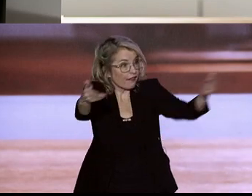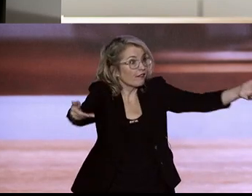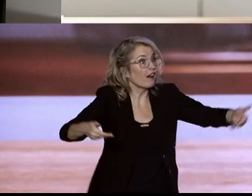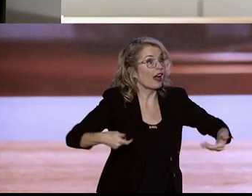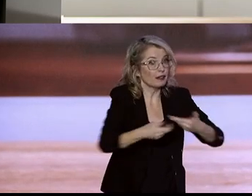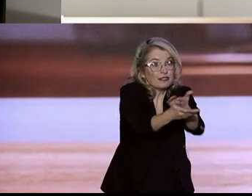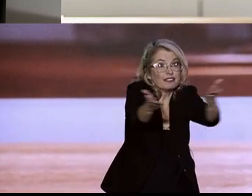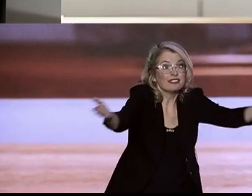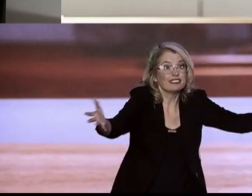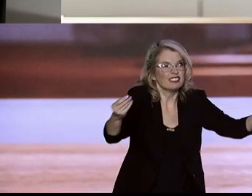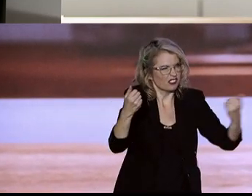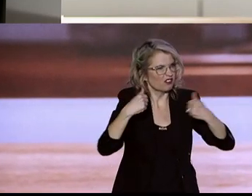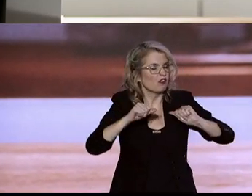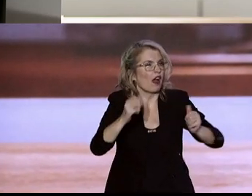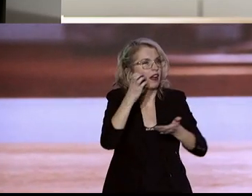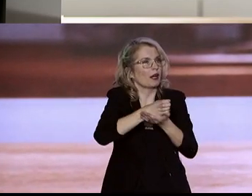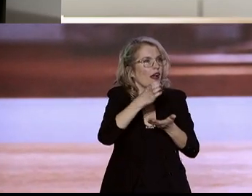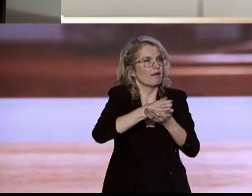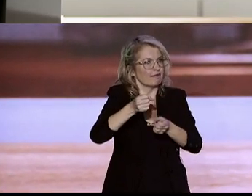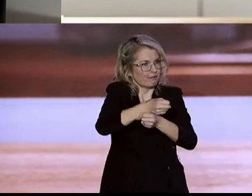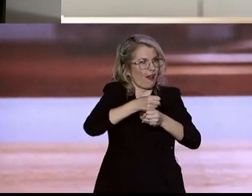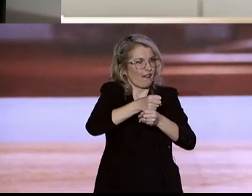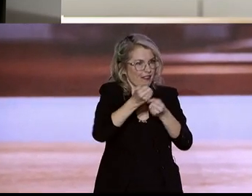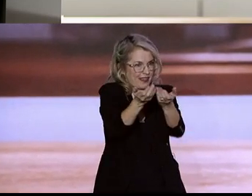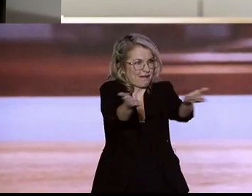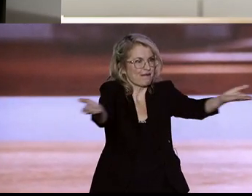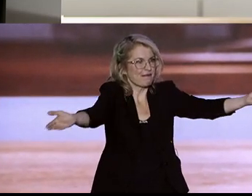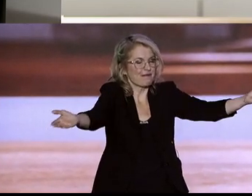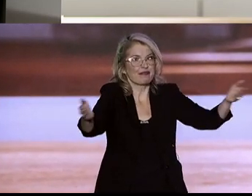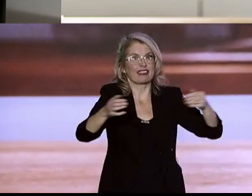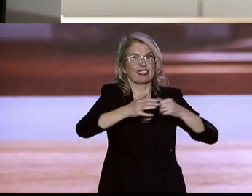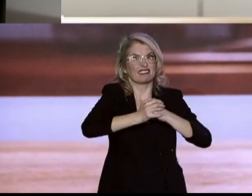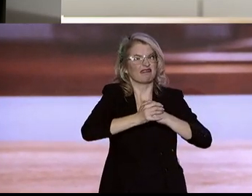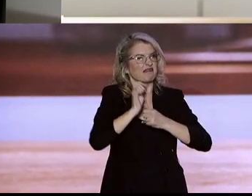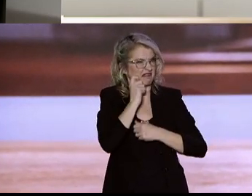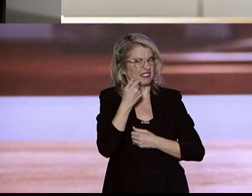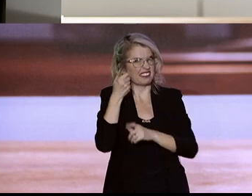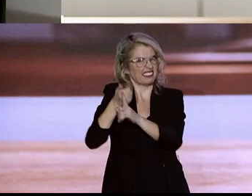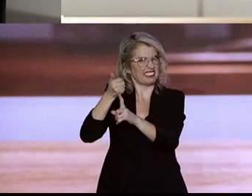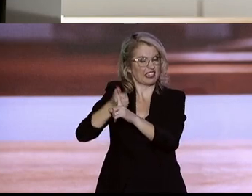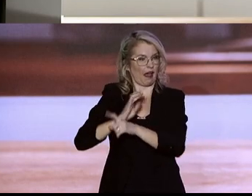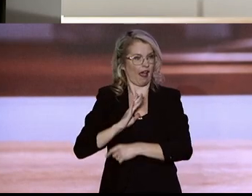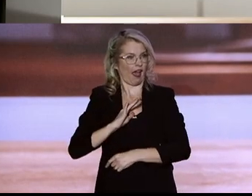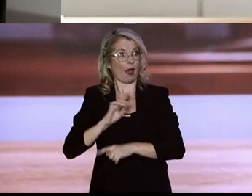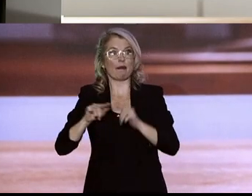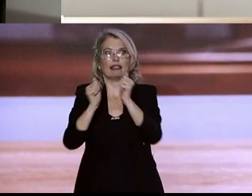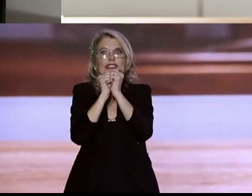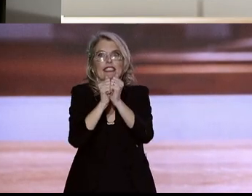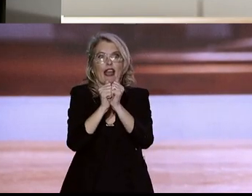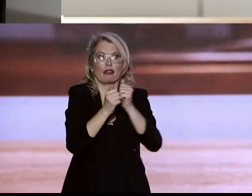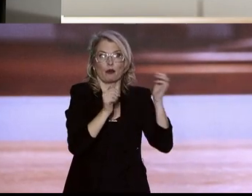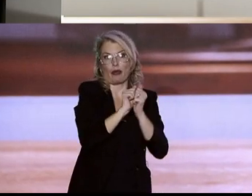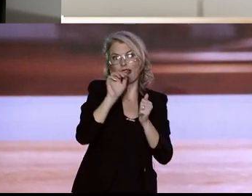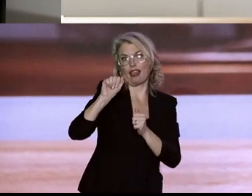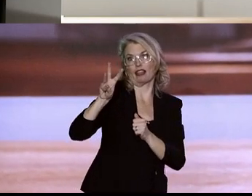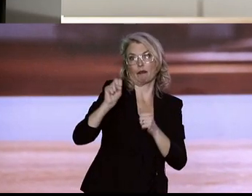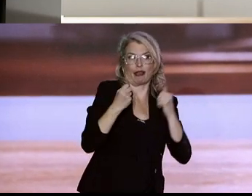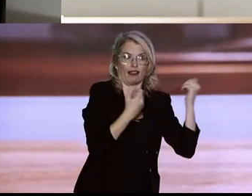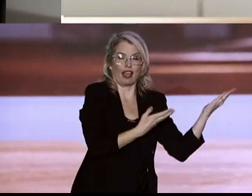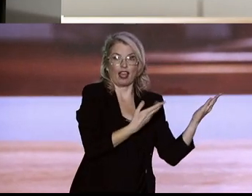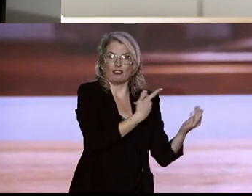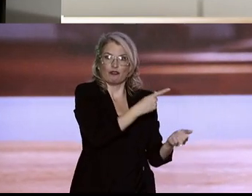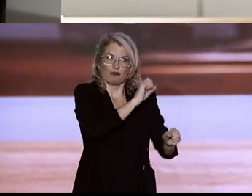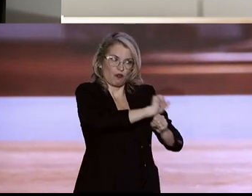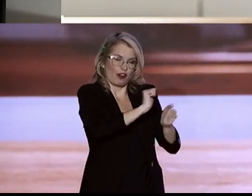you, and you can try a cup of coffee. It's pretty cool on its own, but together, we are